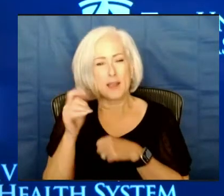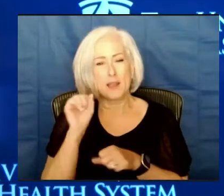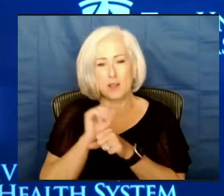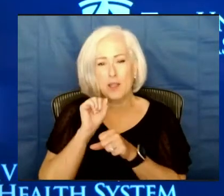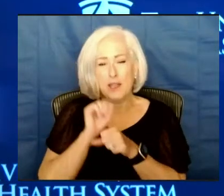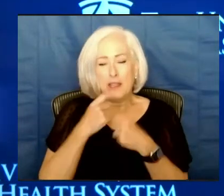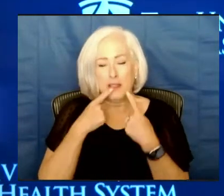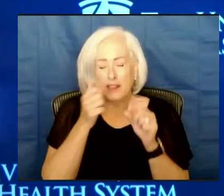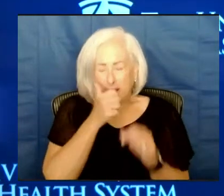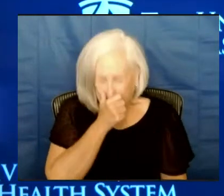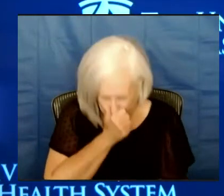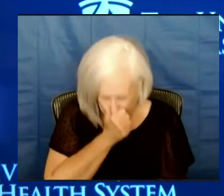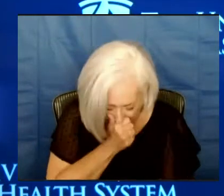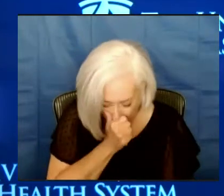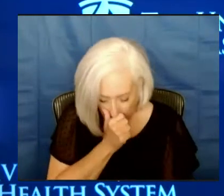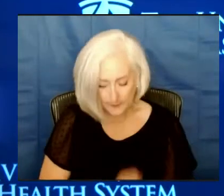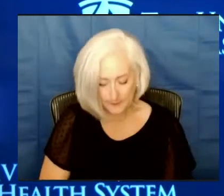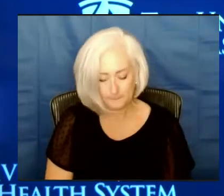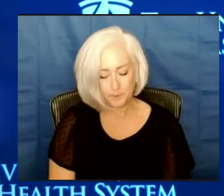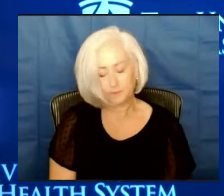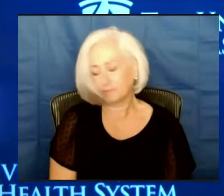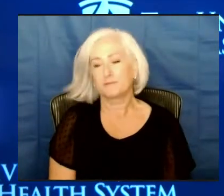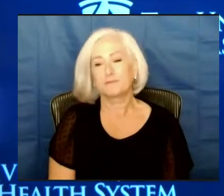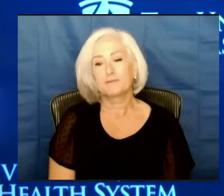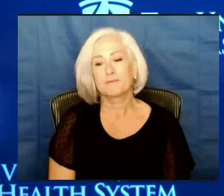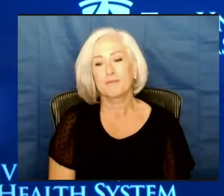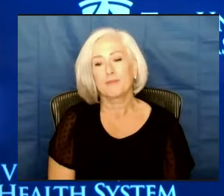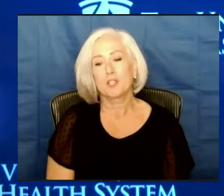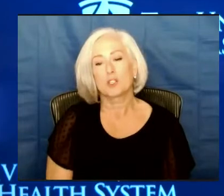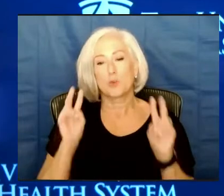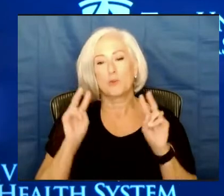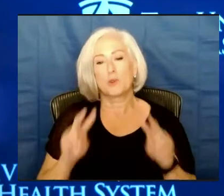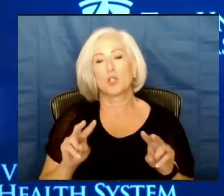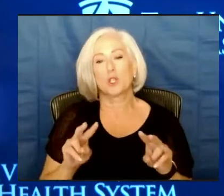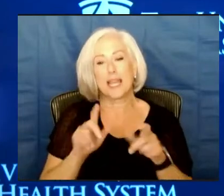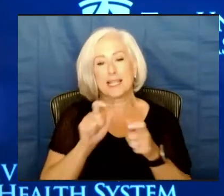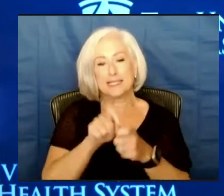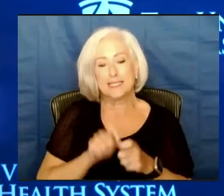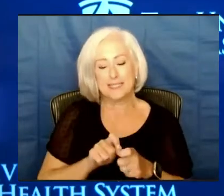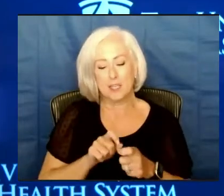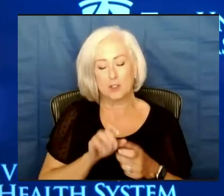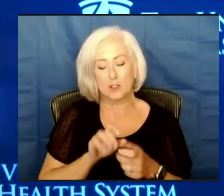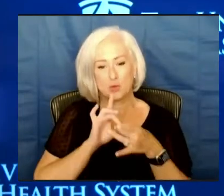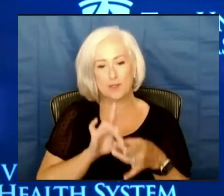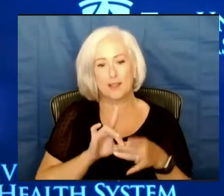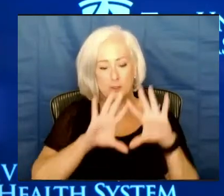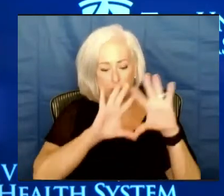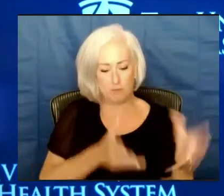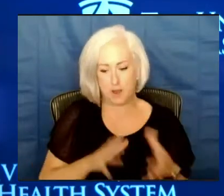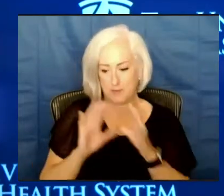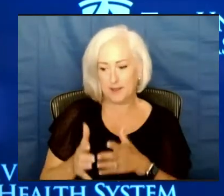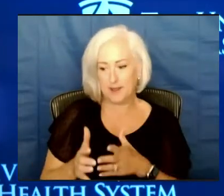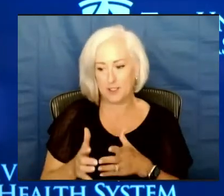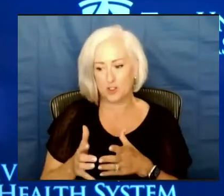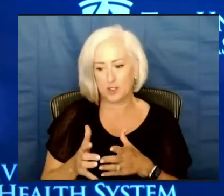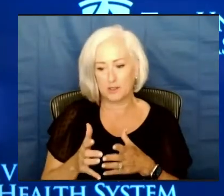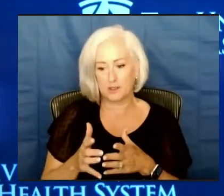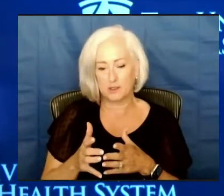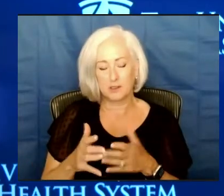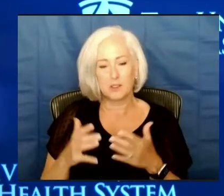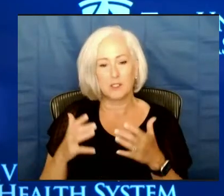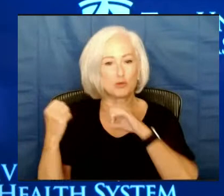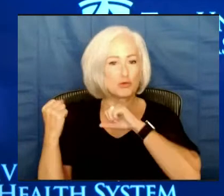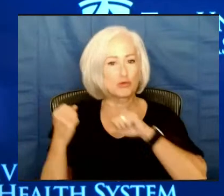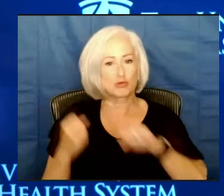supporting Medicaid expansion, the improved health of populations, is overwhelmingly strong. And yet we still have states